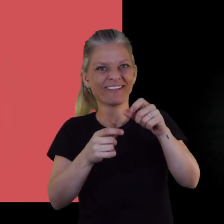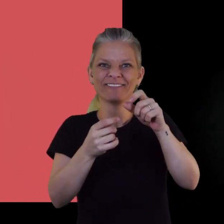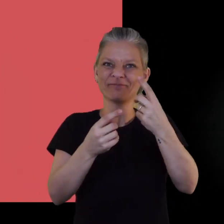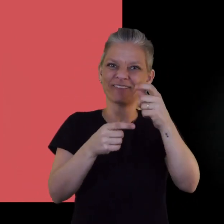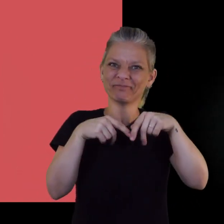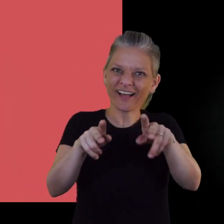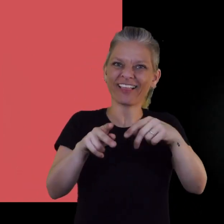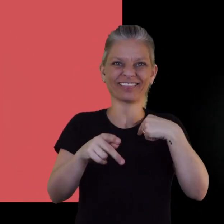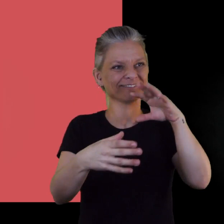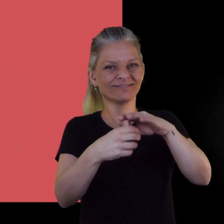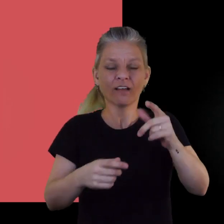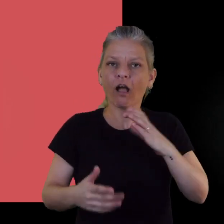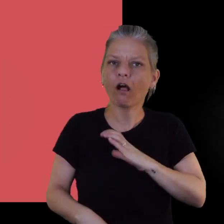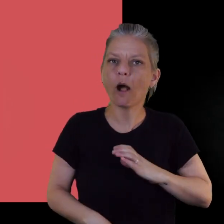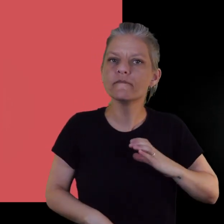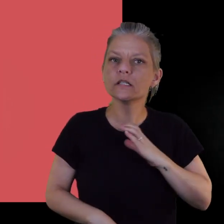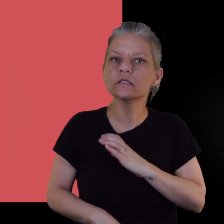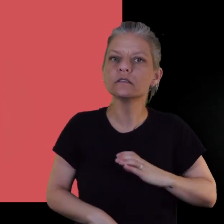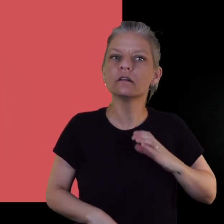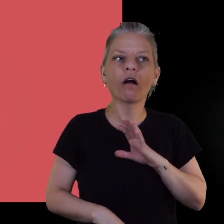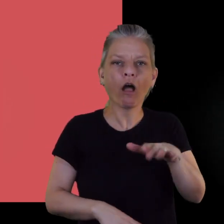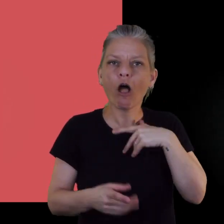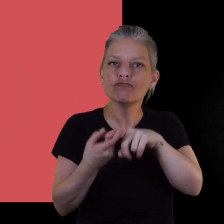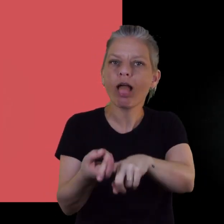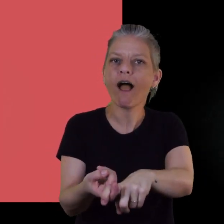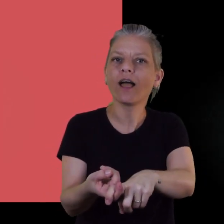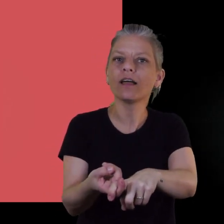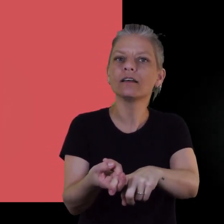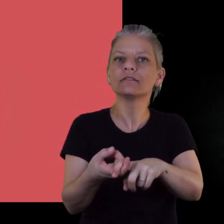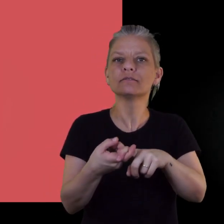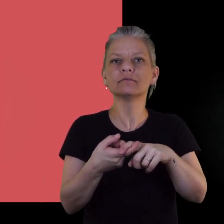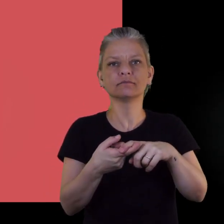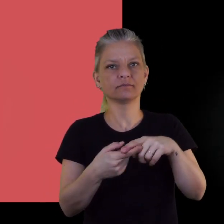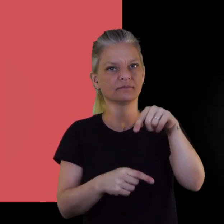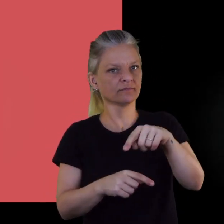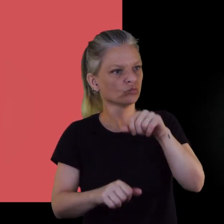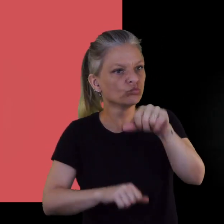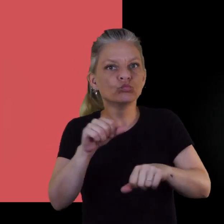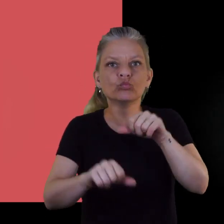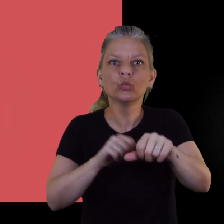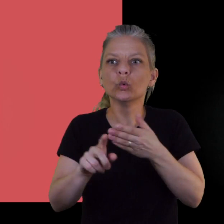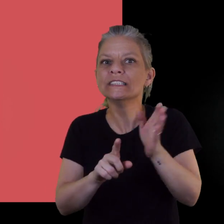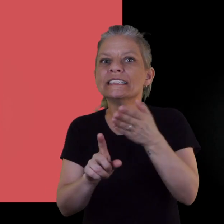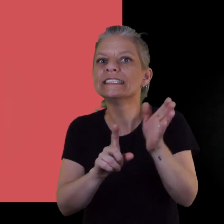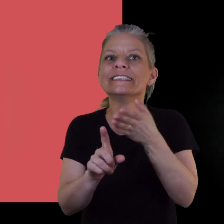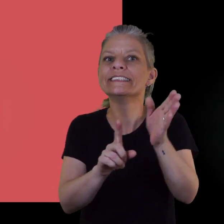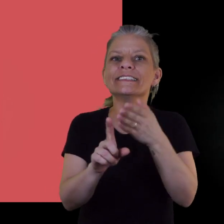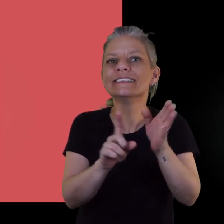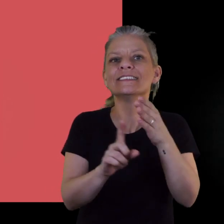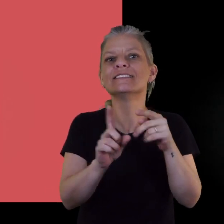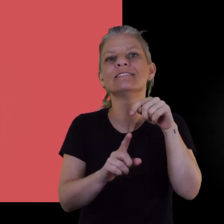comfort I'd come to rely on. I guess it's all bound by the routes you travel. I guess it's all about getting used